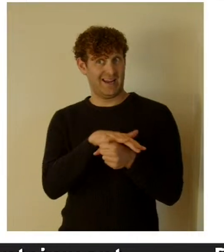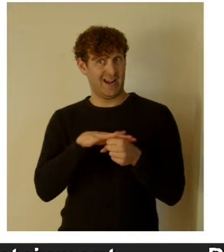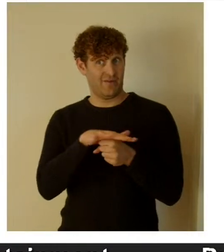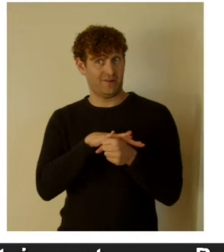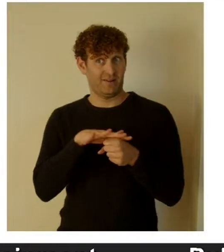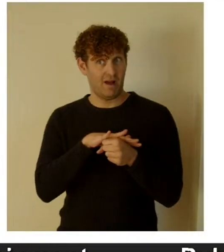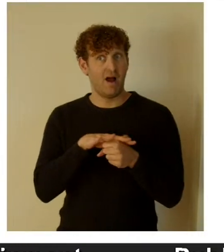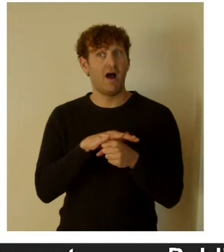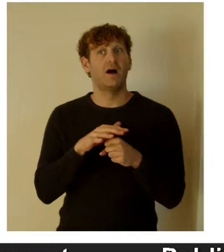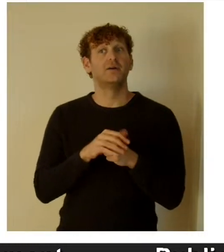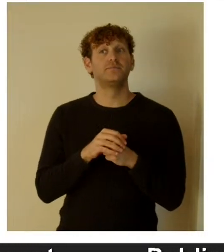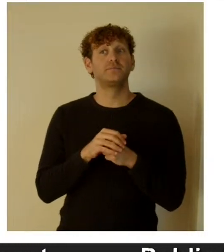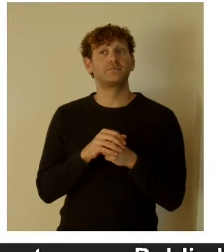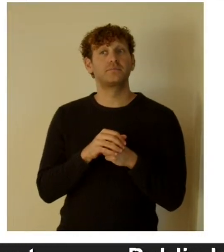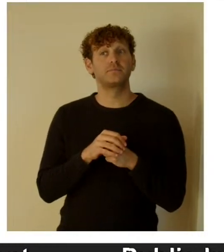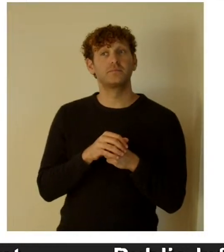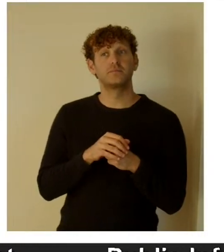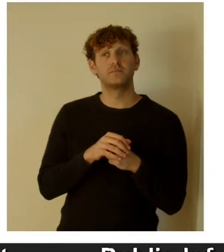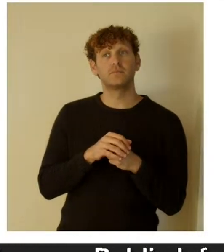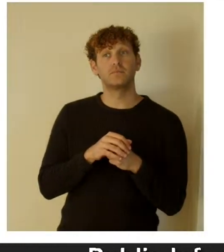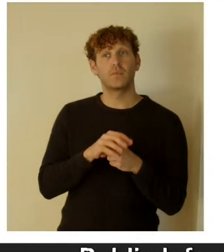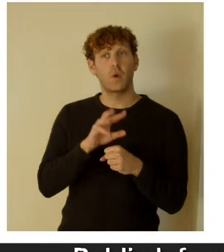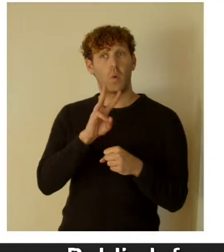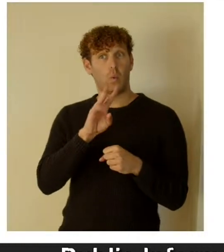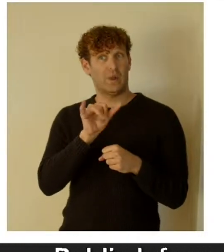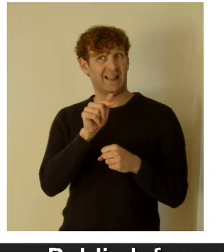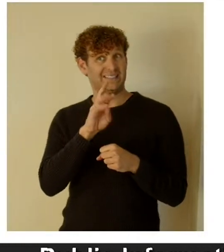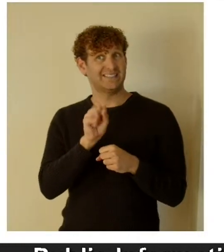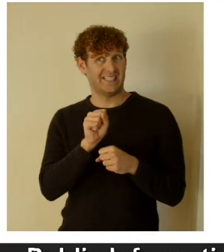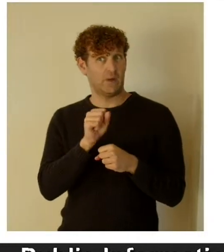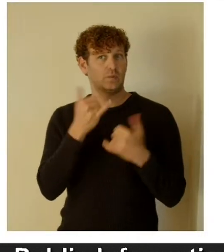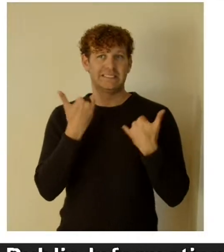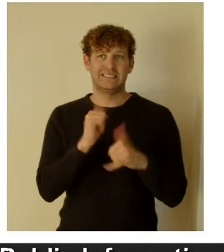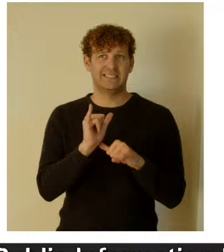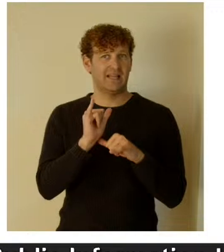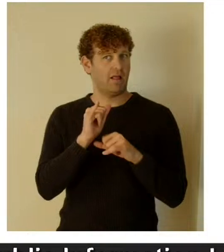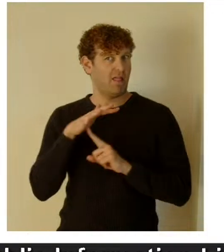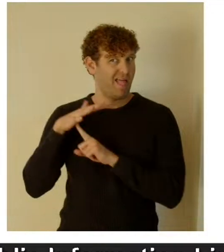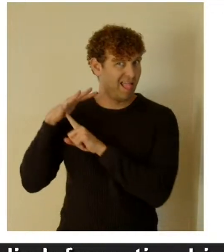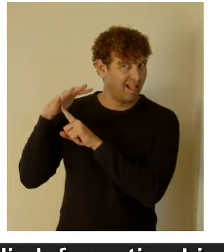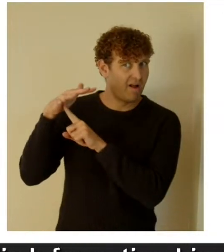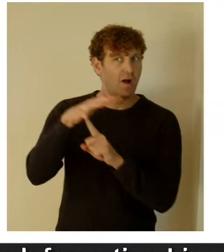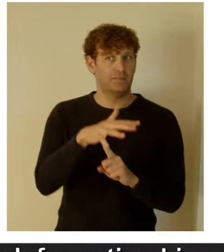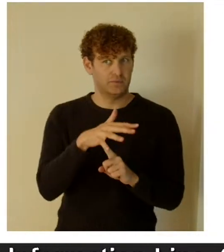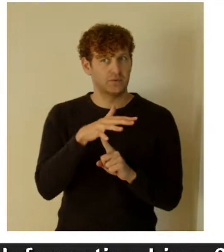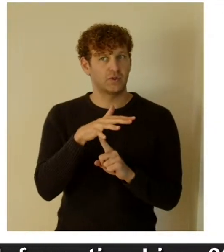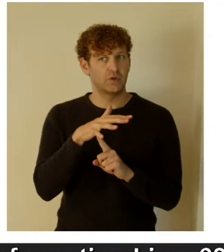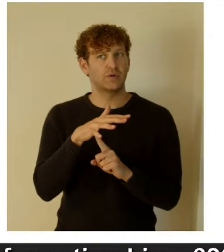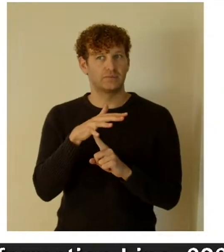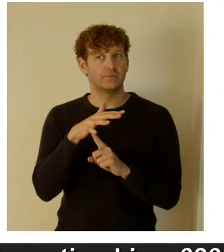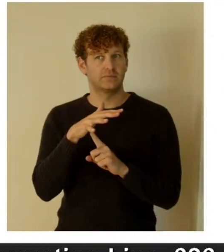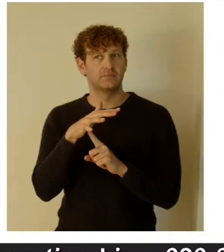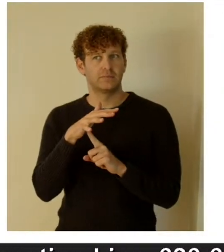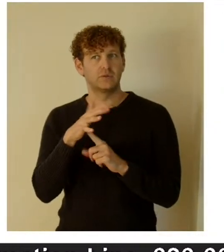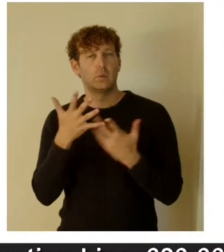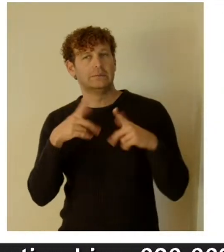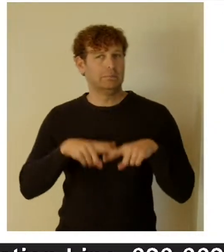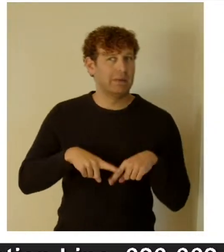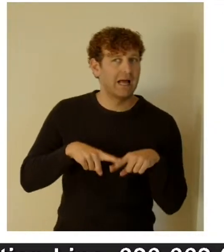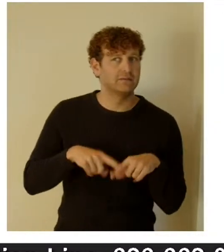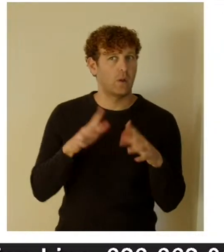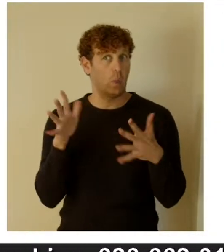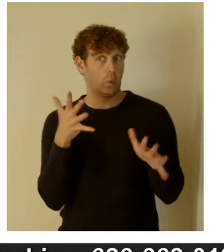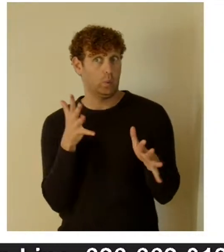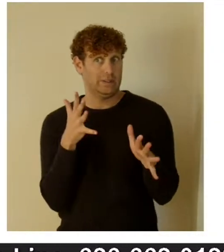aircraft, helicopters to drop water and retardant in this section here when the winds were favorable. As you come